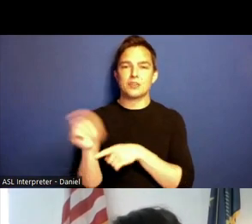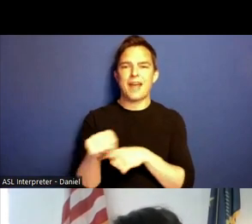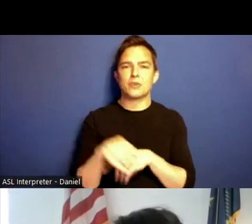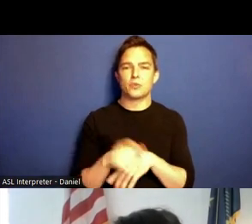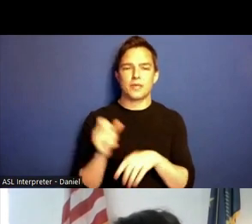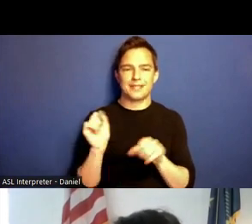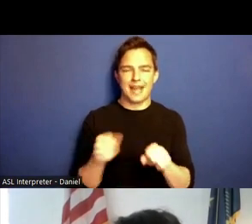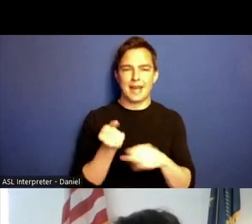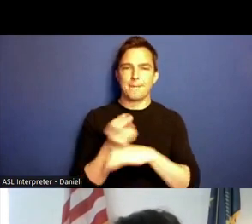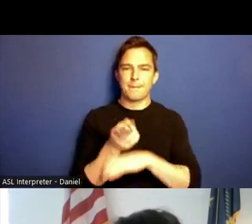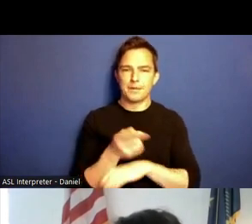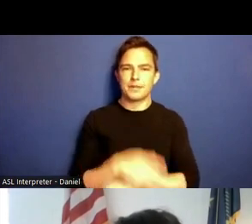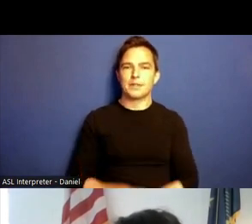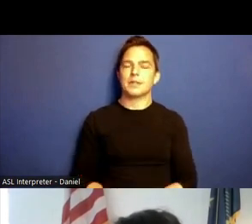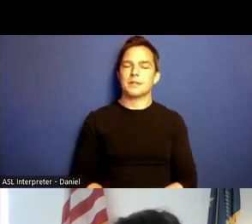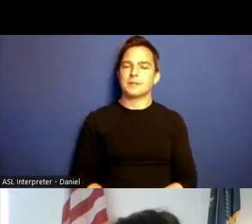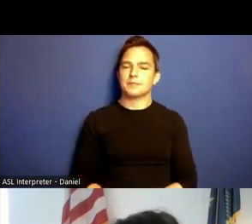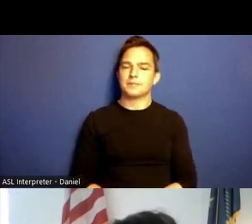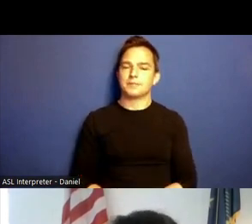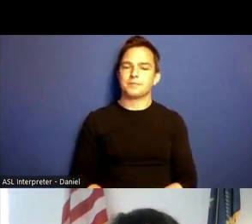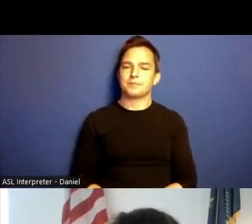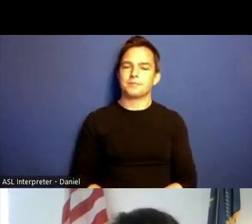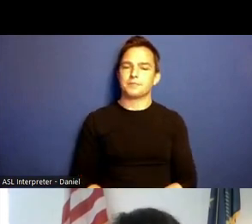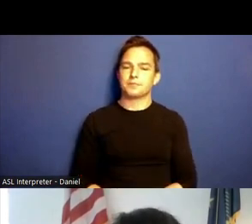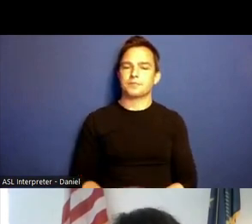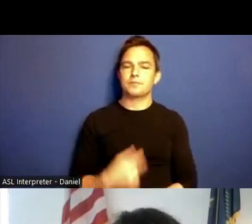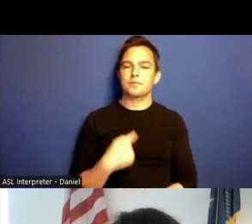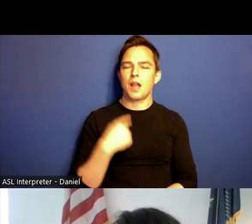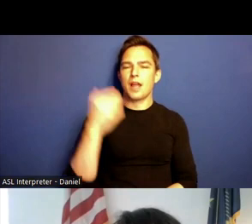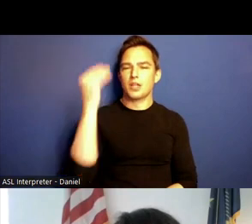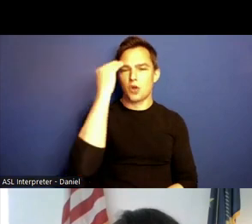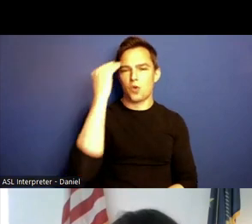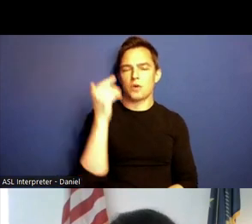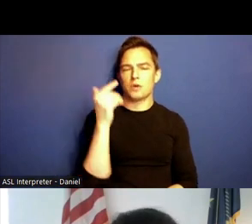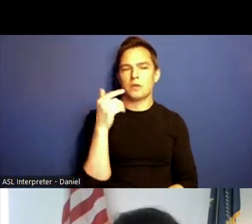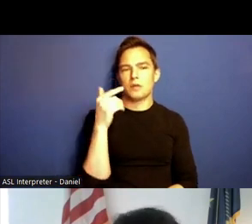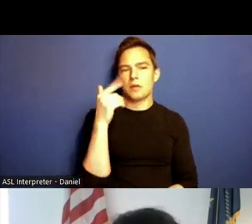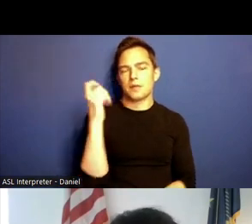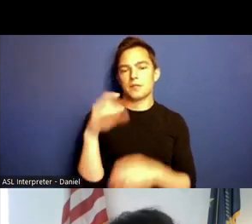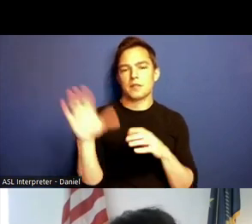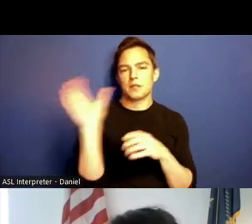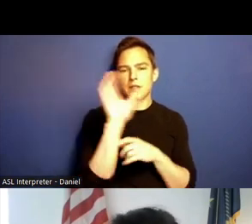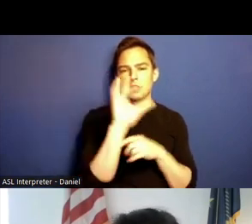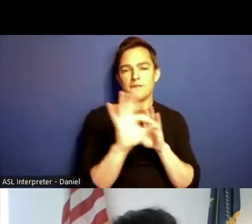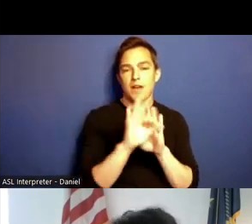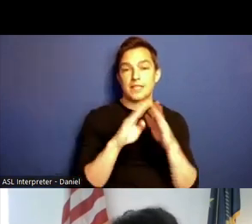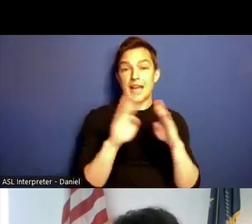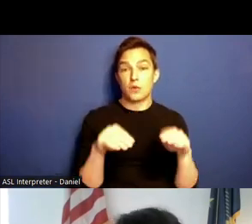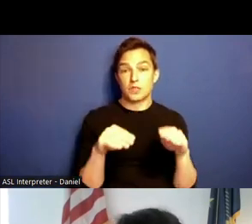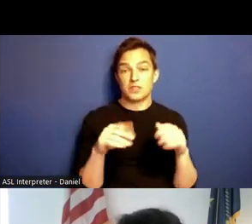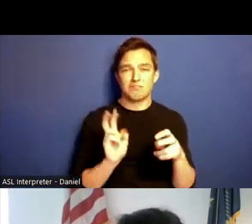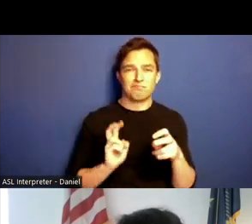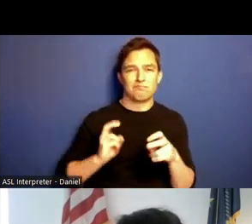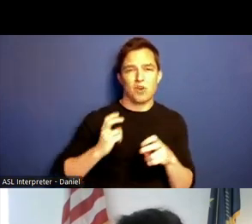that. And I know that because finding housing is so hard, we all know